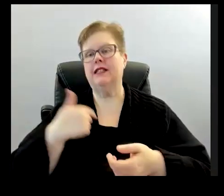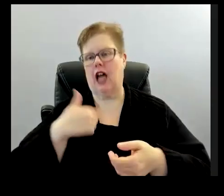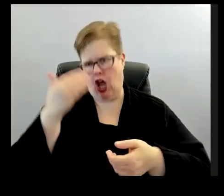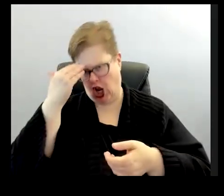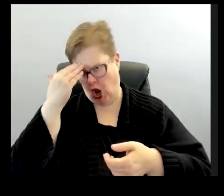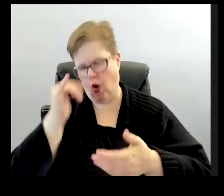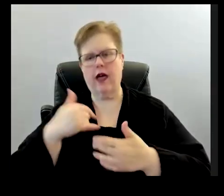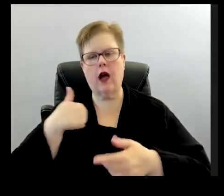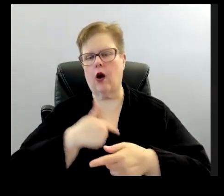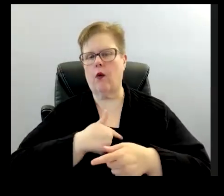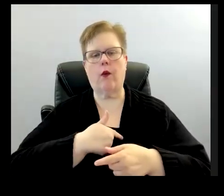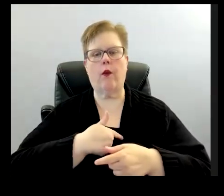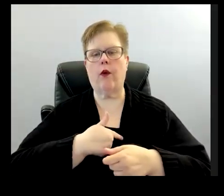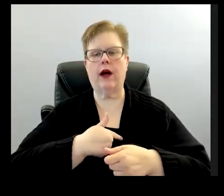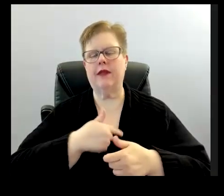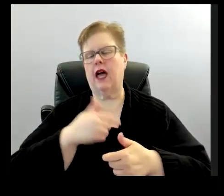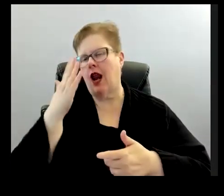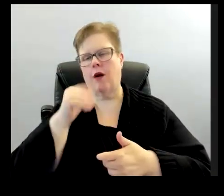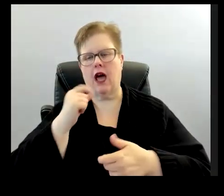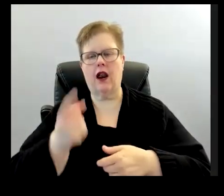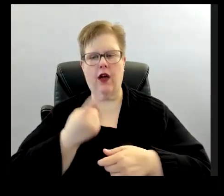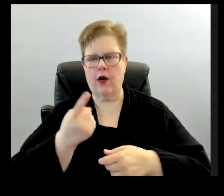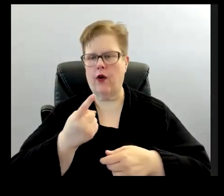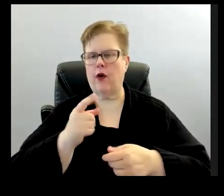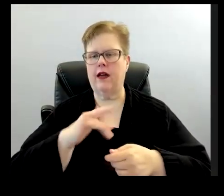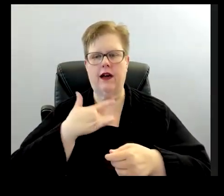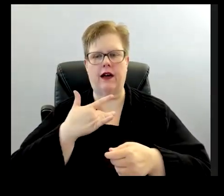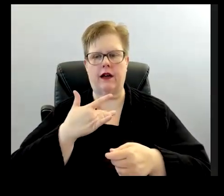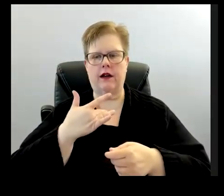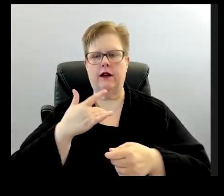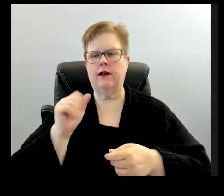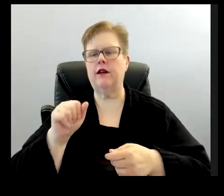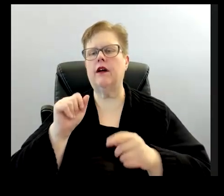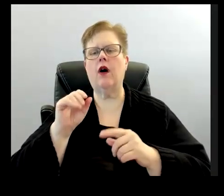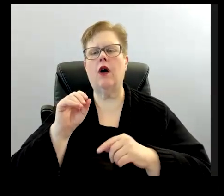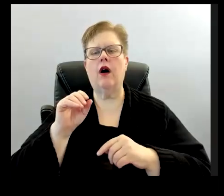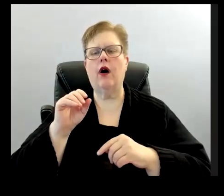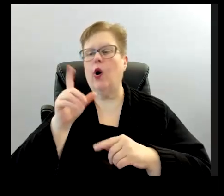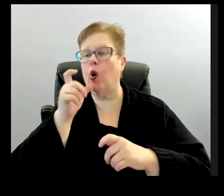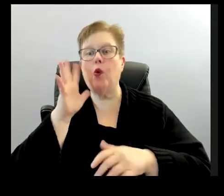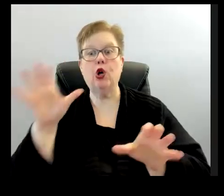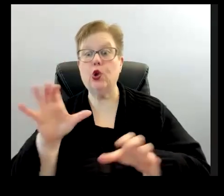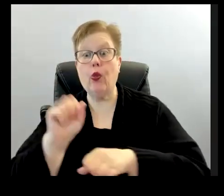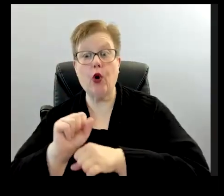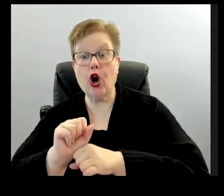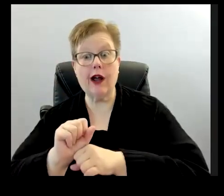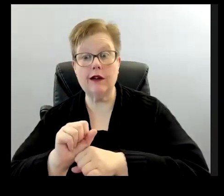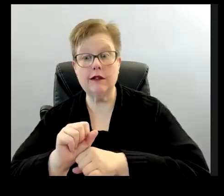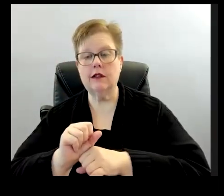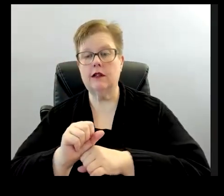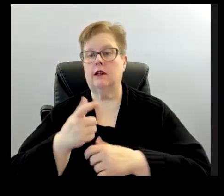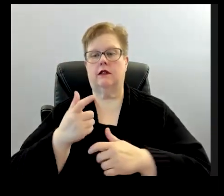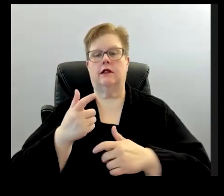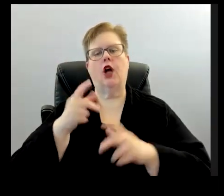know I'm sure I'm not alone in the feeling that I just need to overwork. Who else will do it? Well, look at